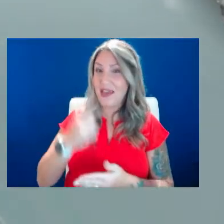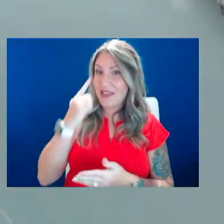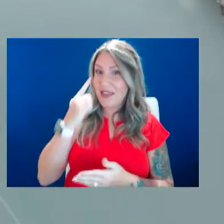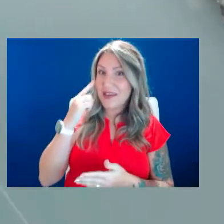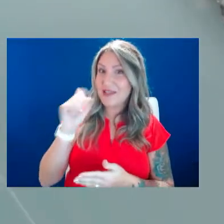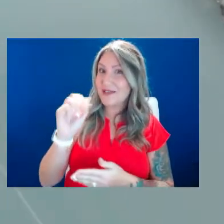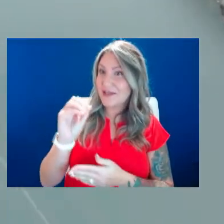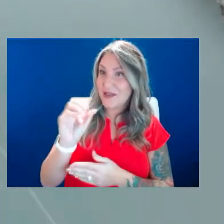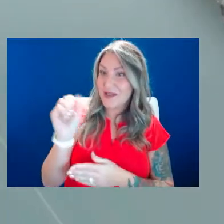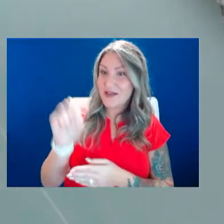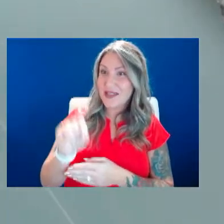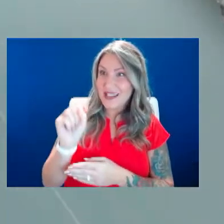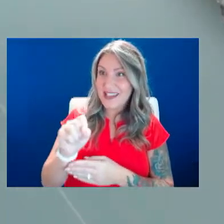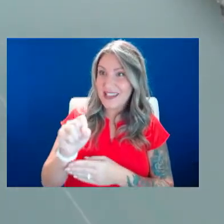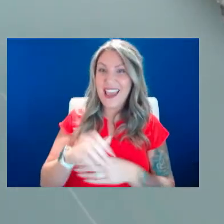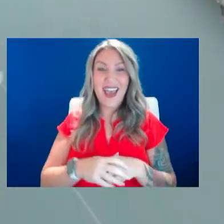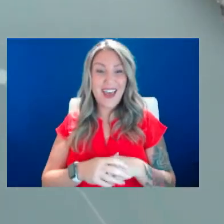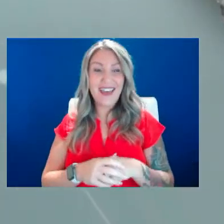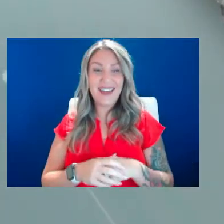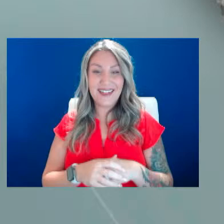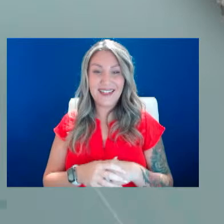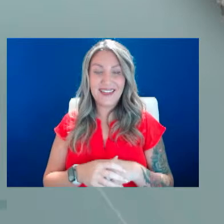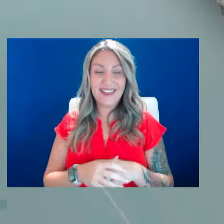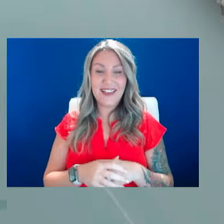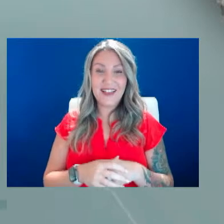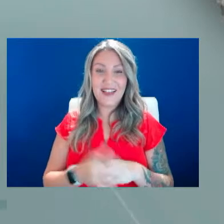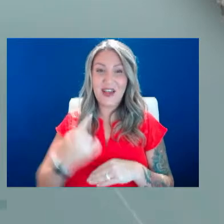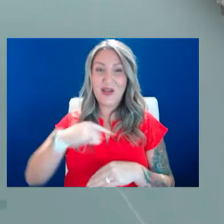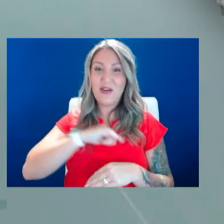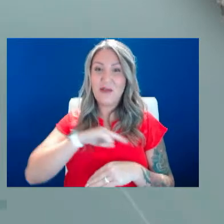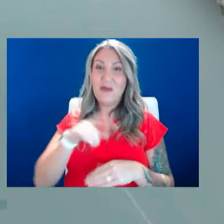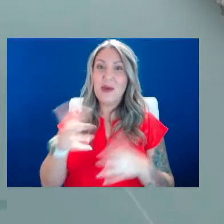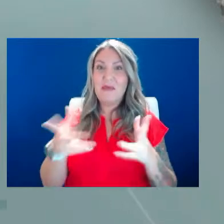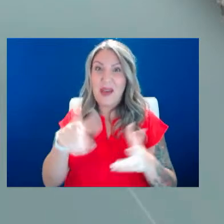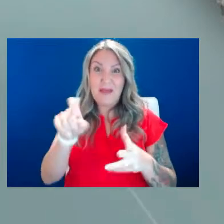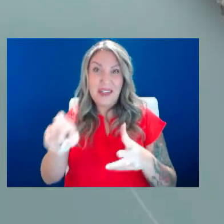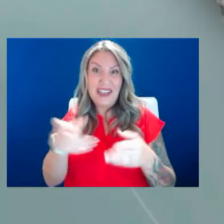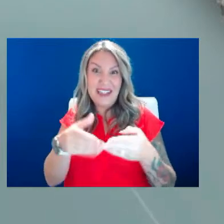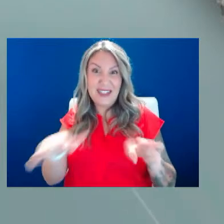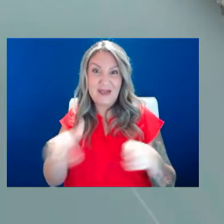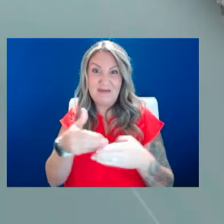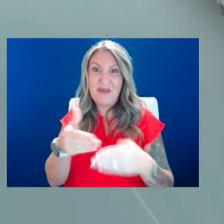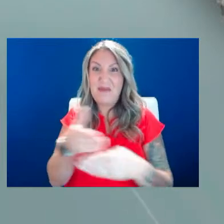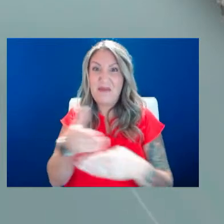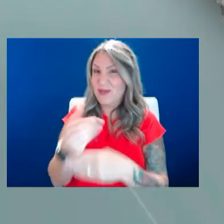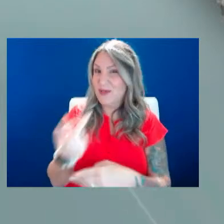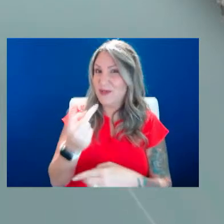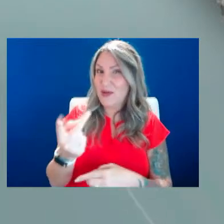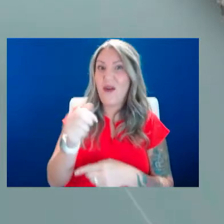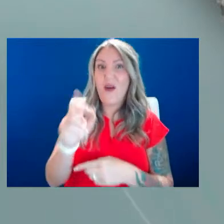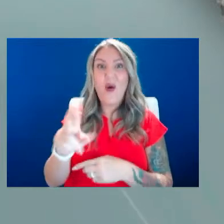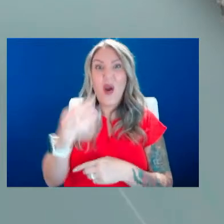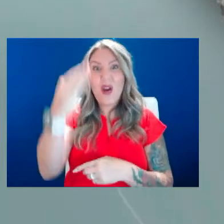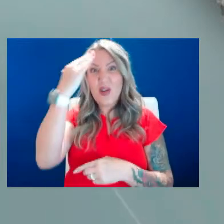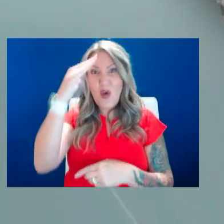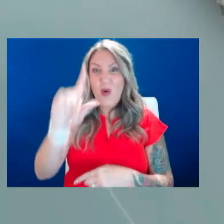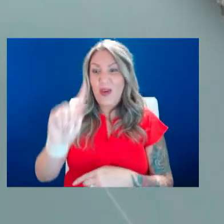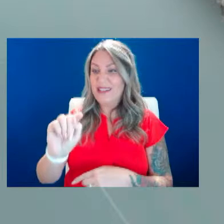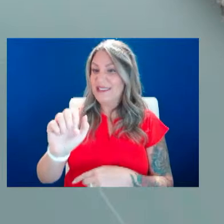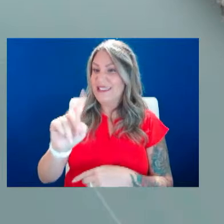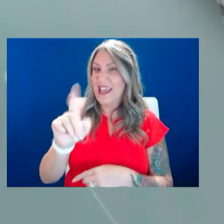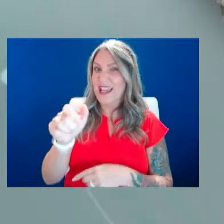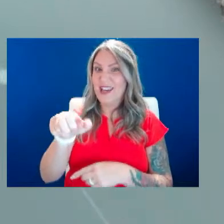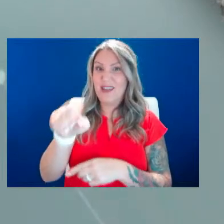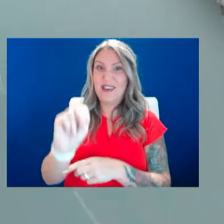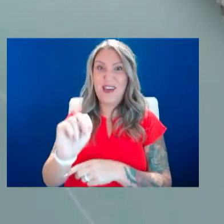push me on through. You and I might have to, we might have to split that up between the two of us. Or we could ride one of those tandem bikes where you do all